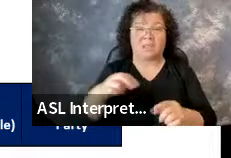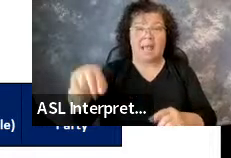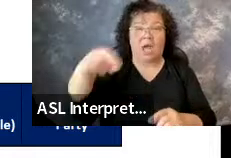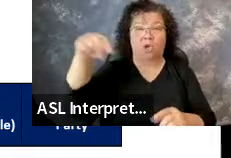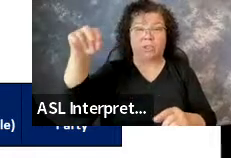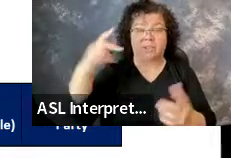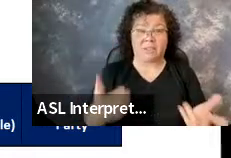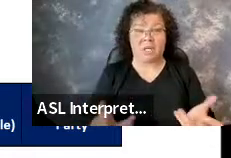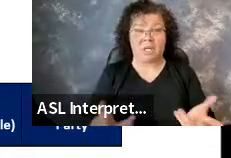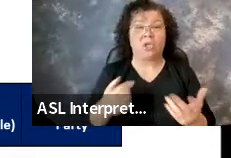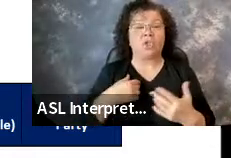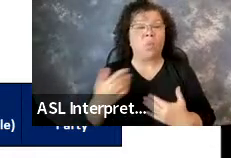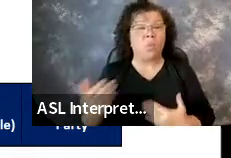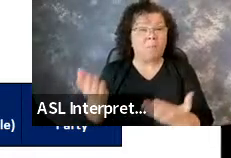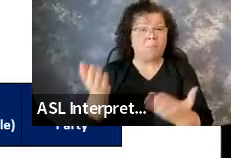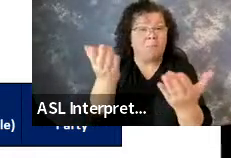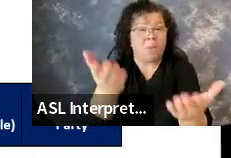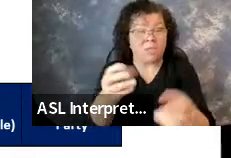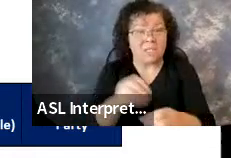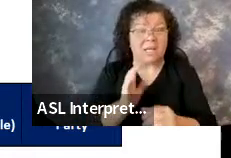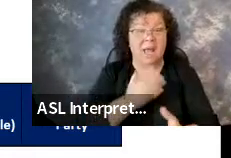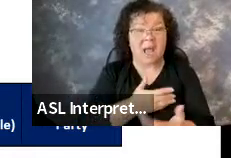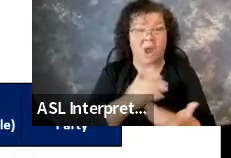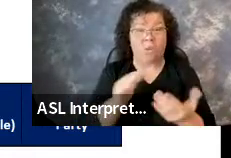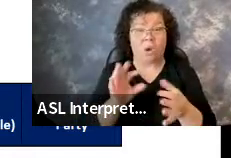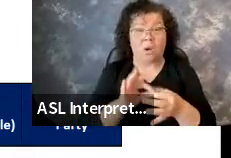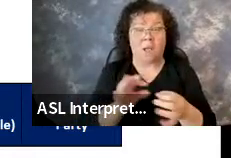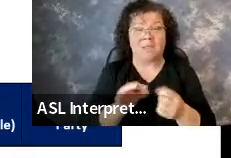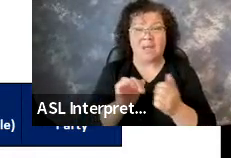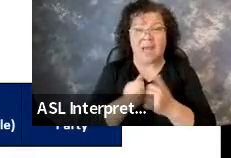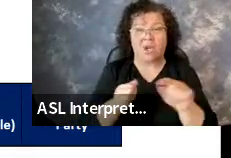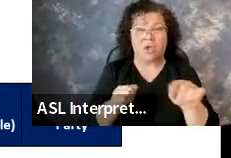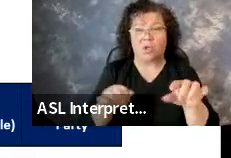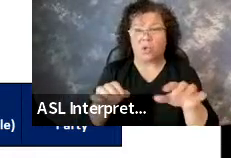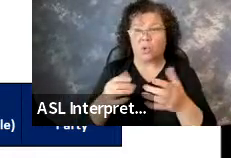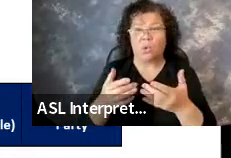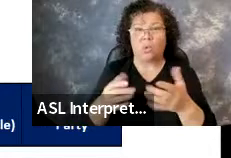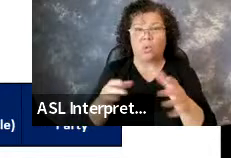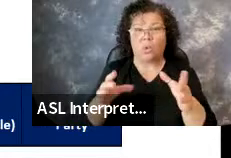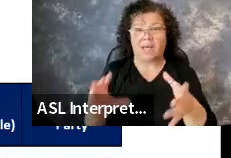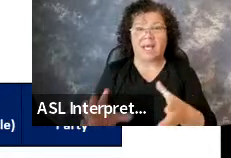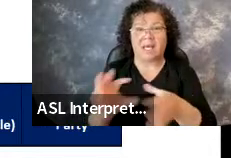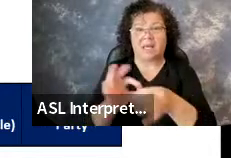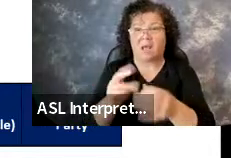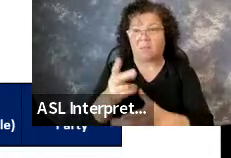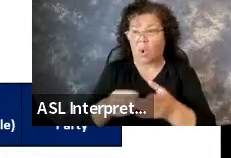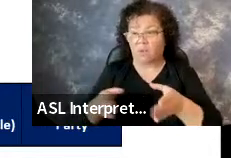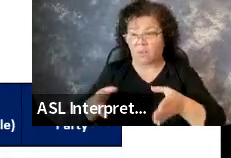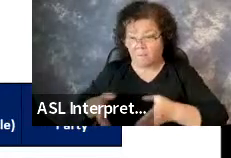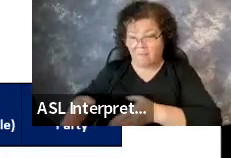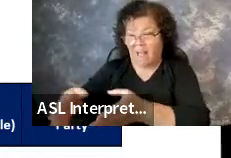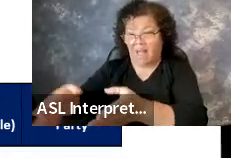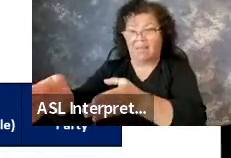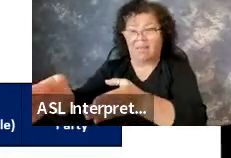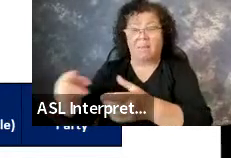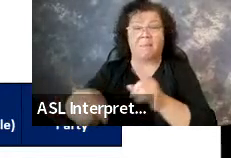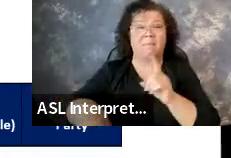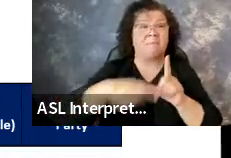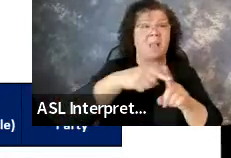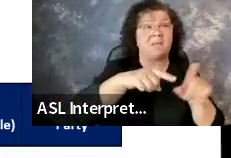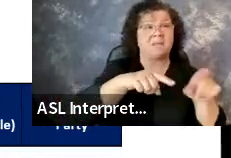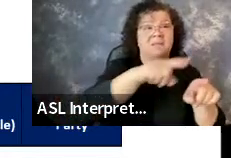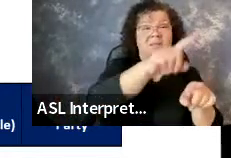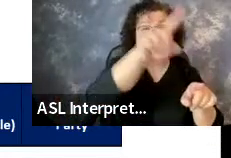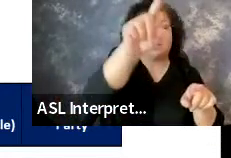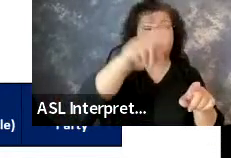comments that we figure out how to connect those 2 modes together, because in the user realm, they are connected. In